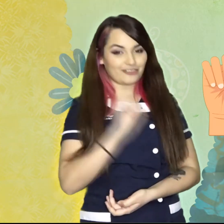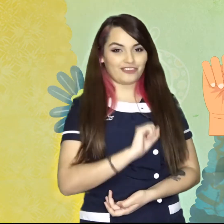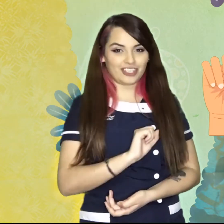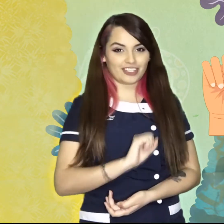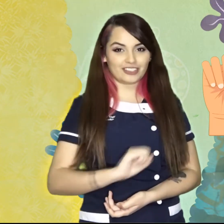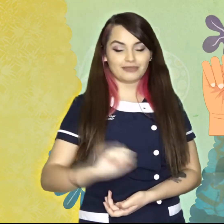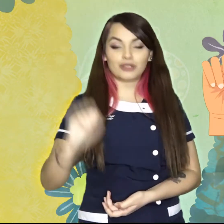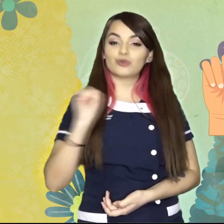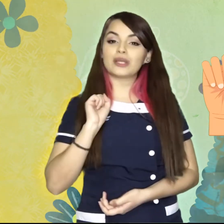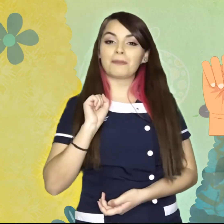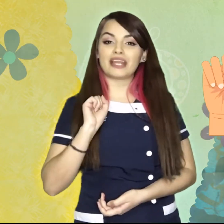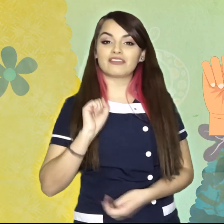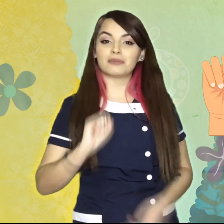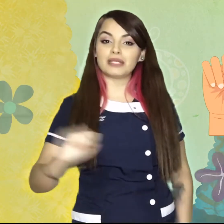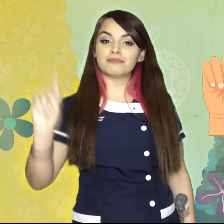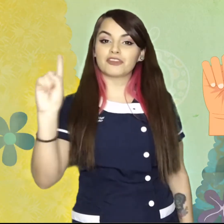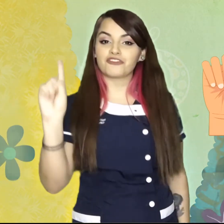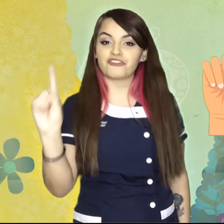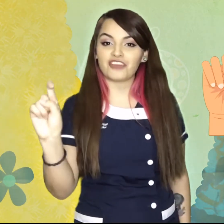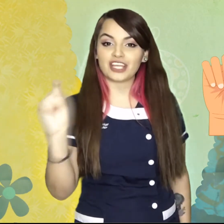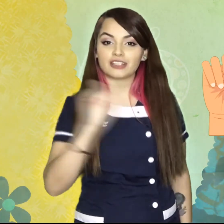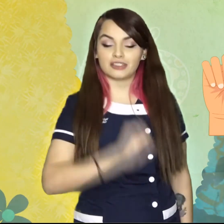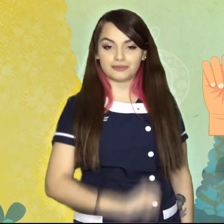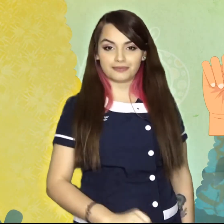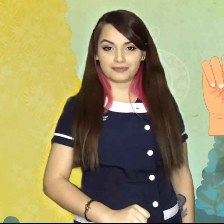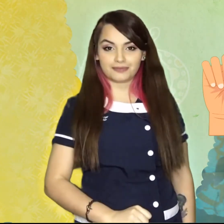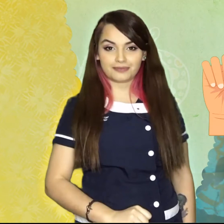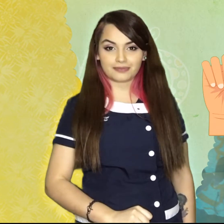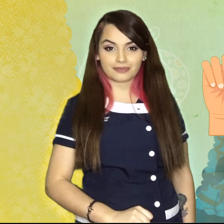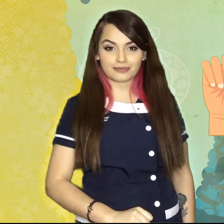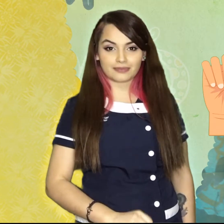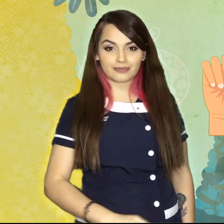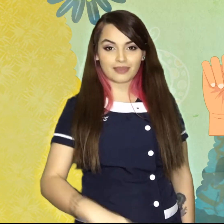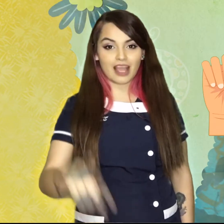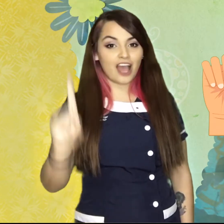This is a finger. Repeat after me. Finger.